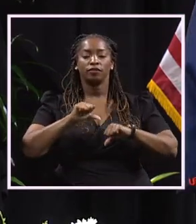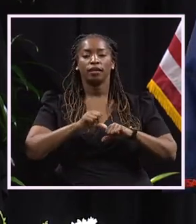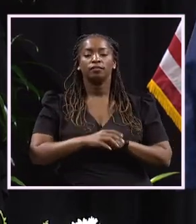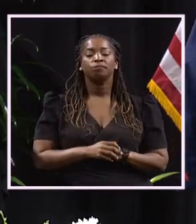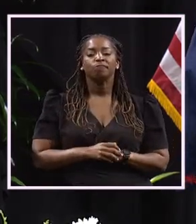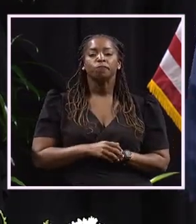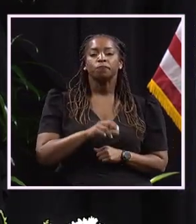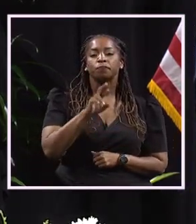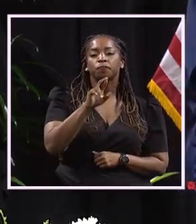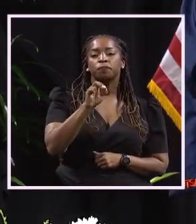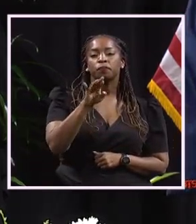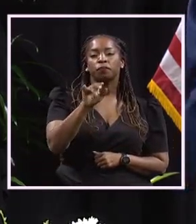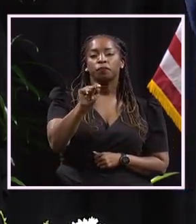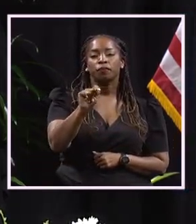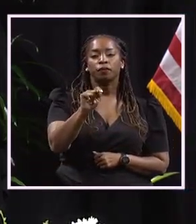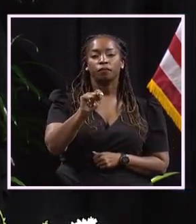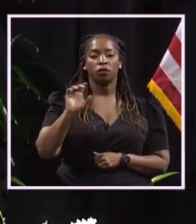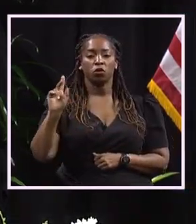Robert Andrew Himes.